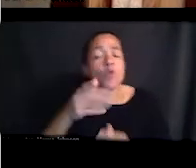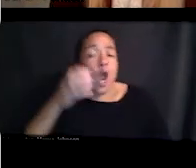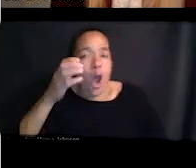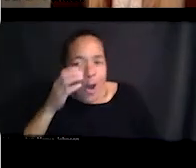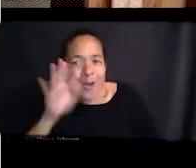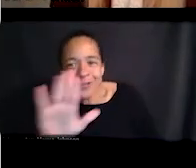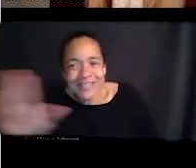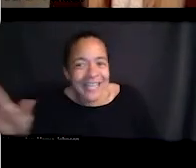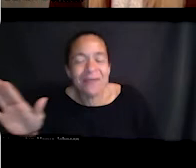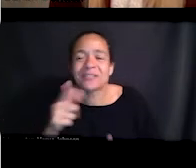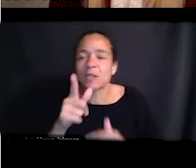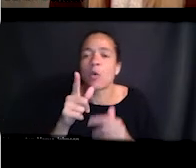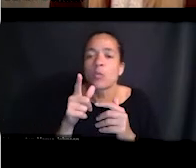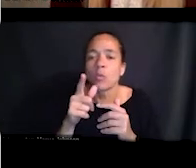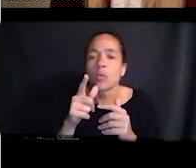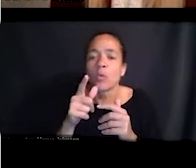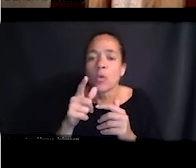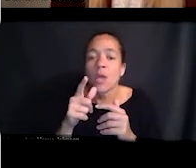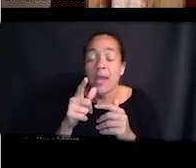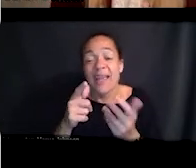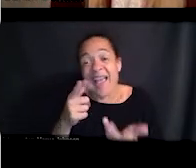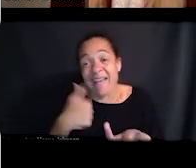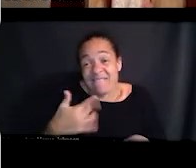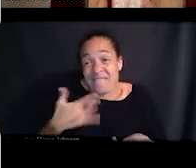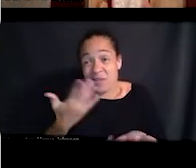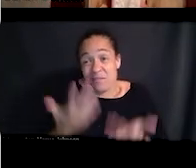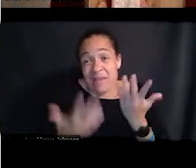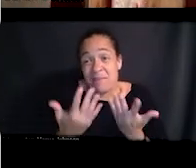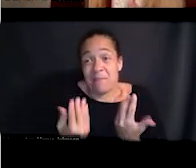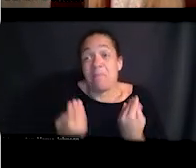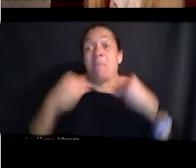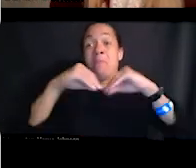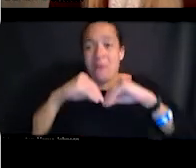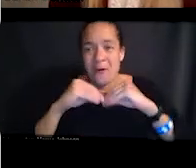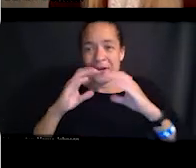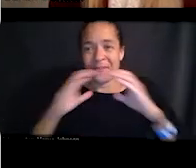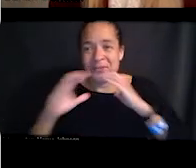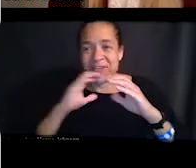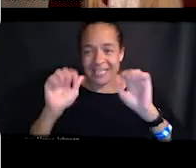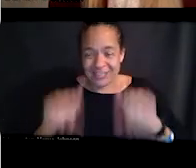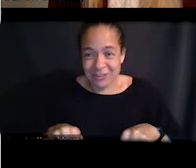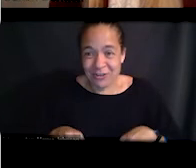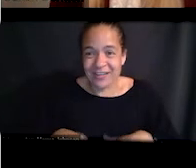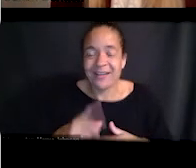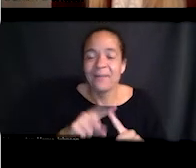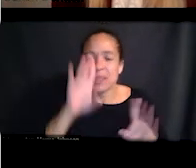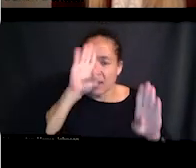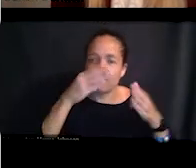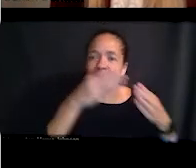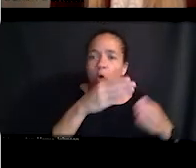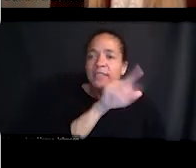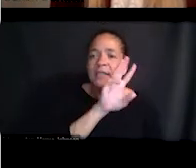done with that. I think there's probably more we even could have done. But our focus on Flint.org website was very